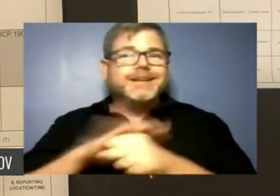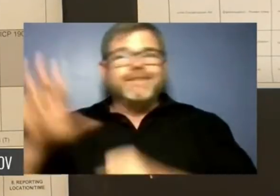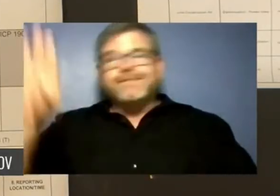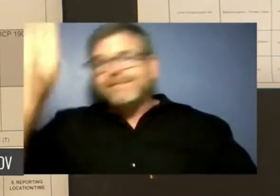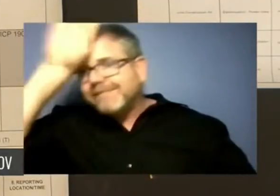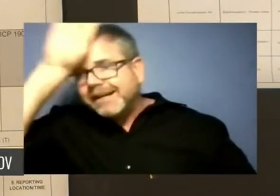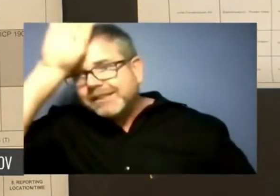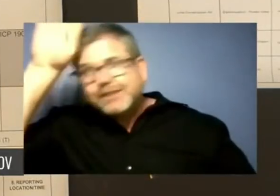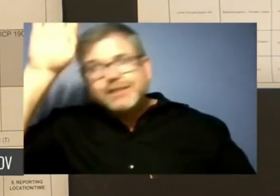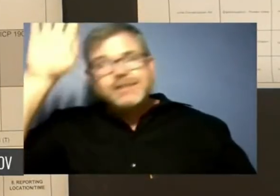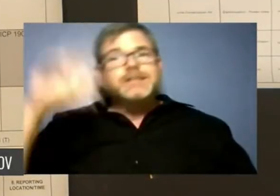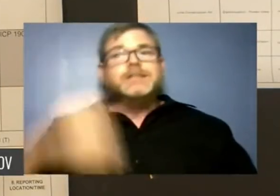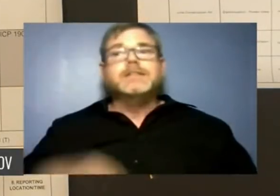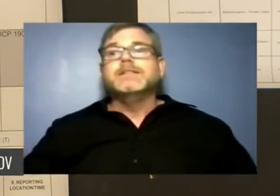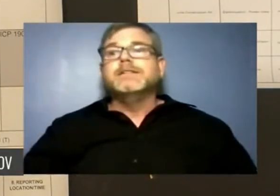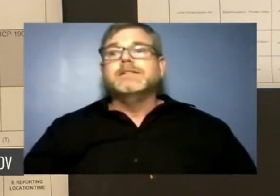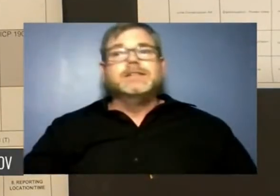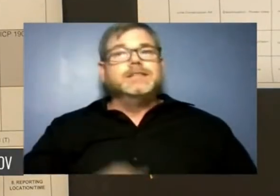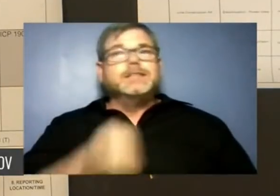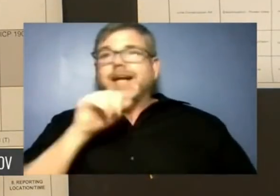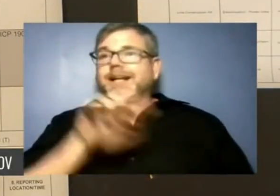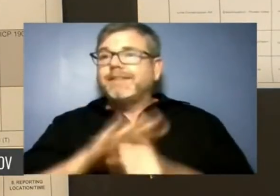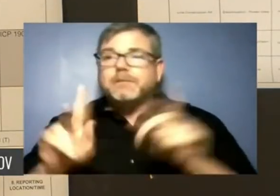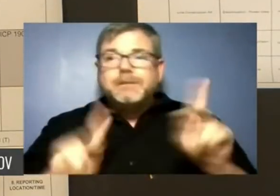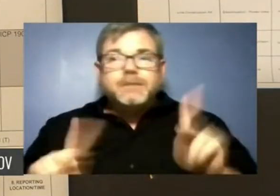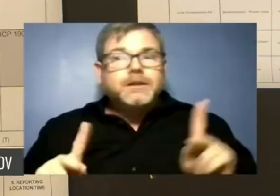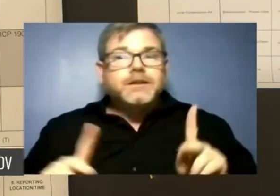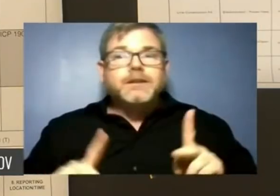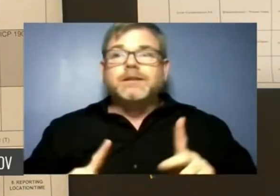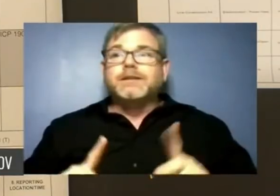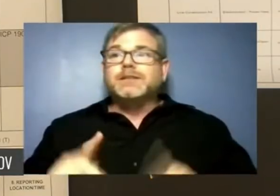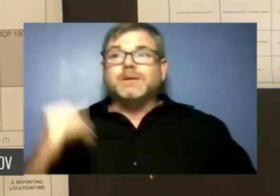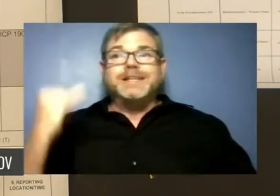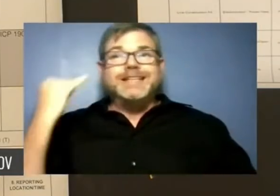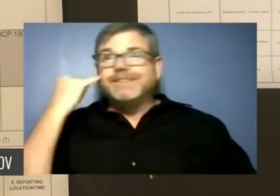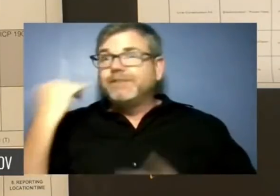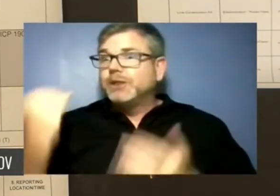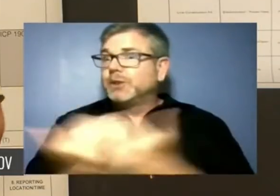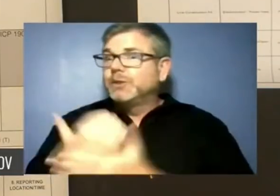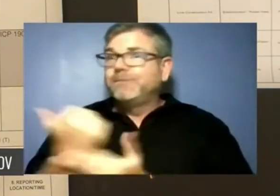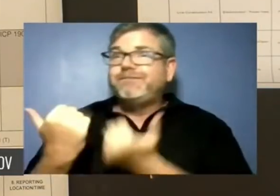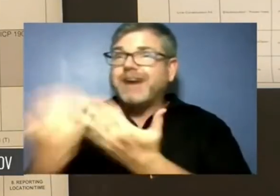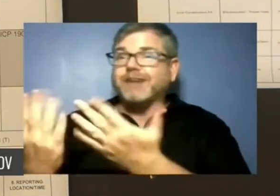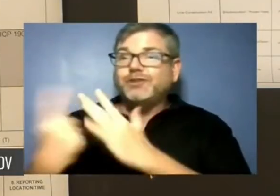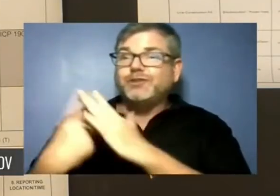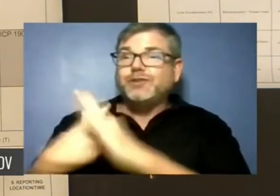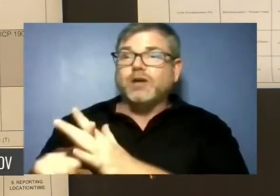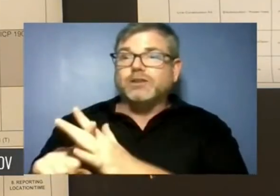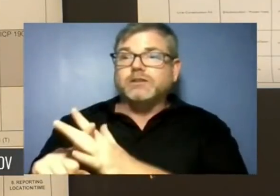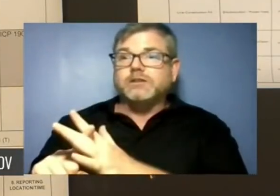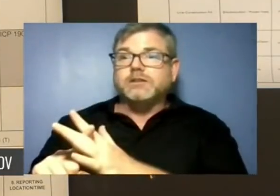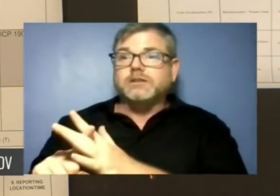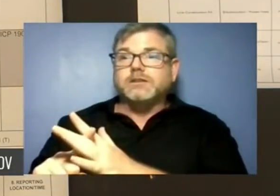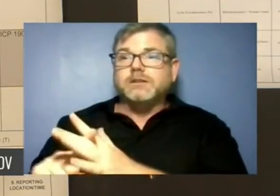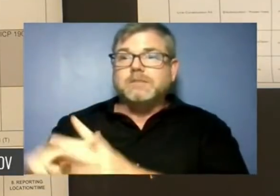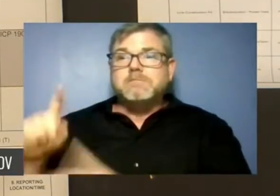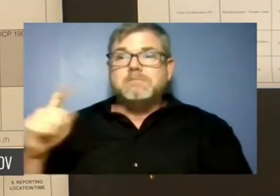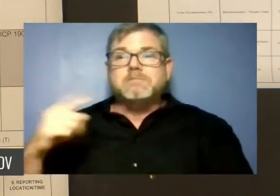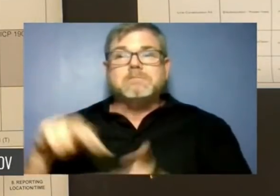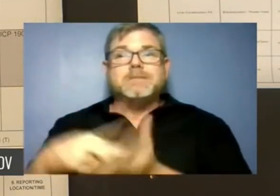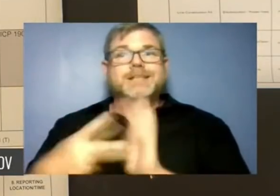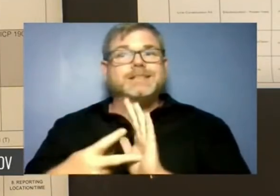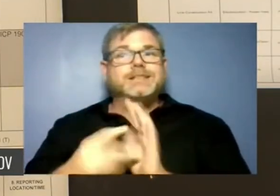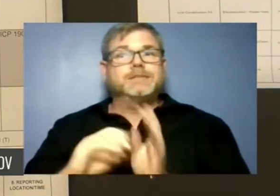additional fires. And first and foremost, we need to make sure we're making decisions that put public safety and